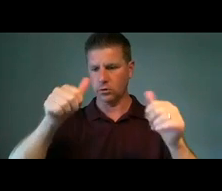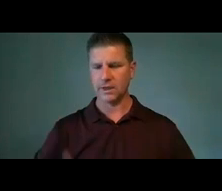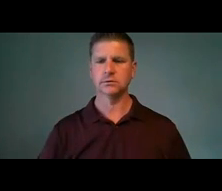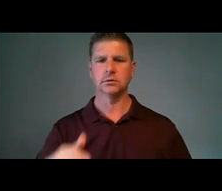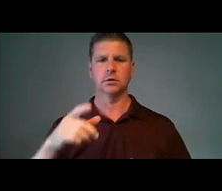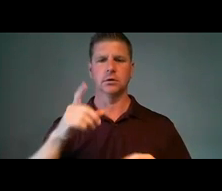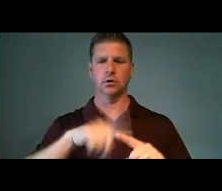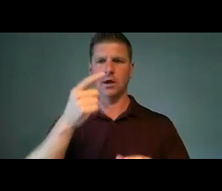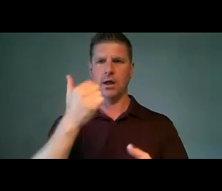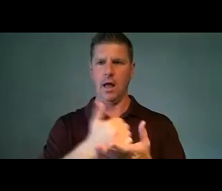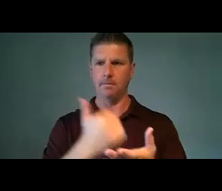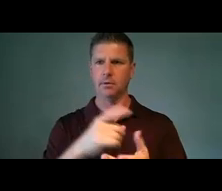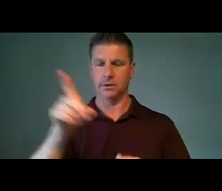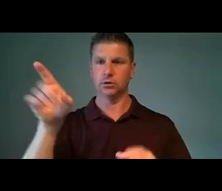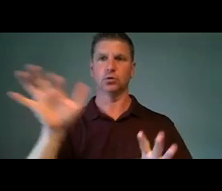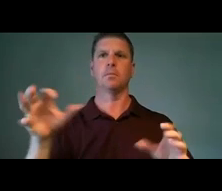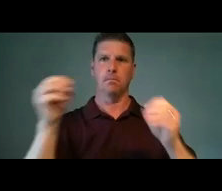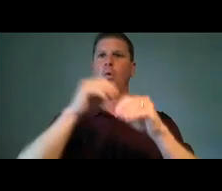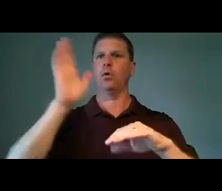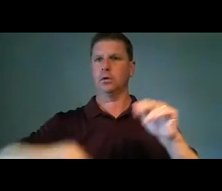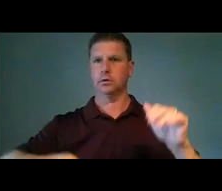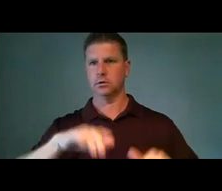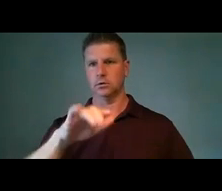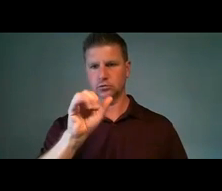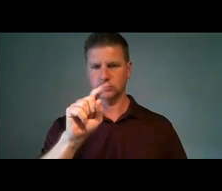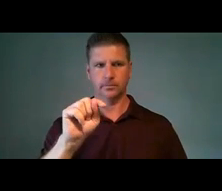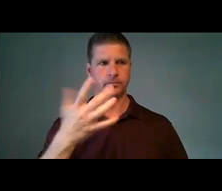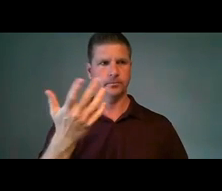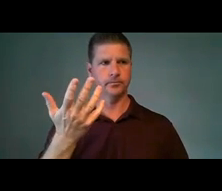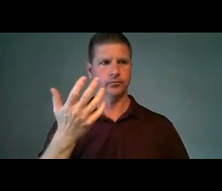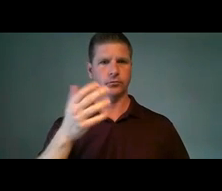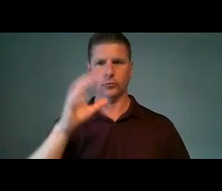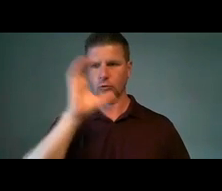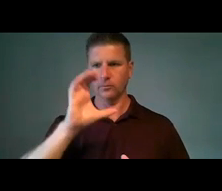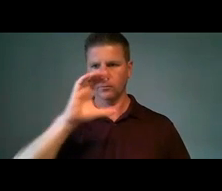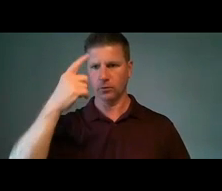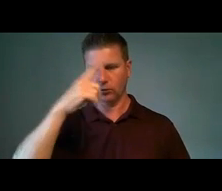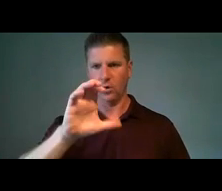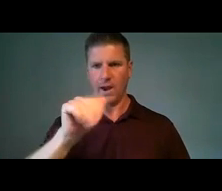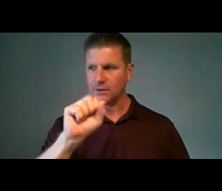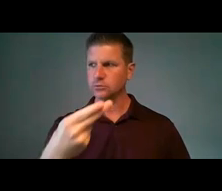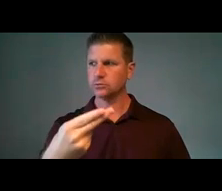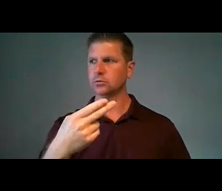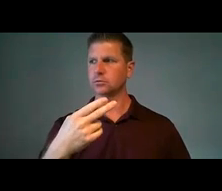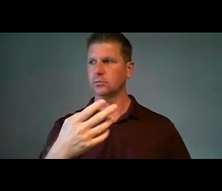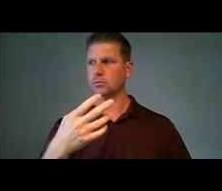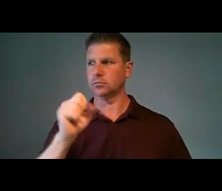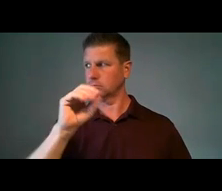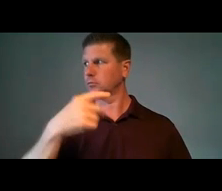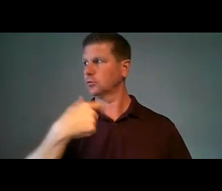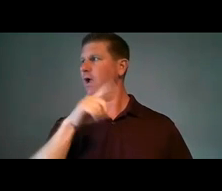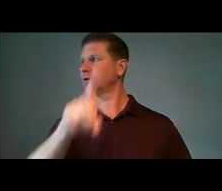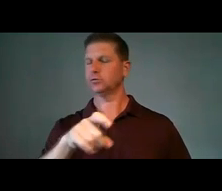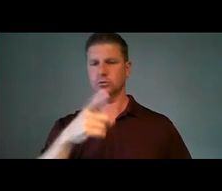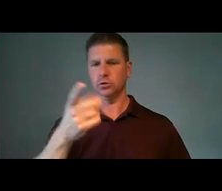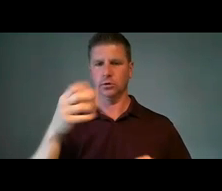to assist us. So he's doing more than just looking for some cash and run. So we're asking you to